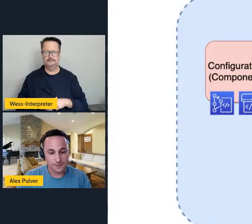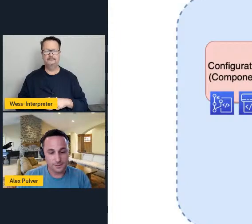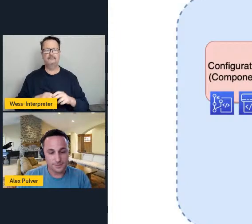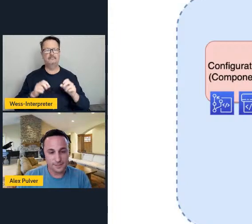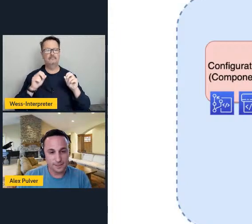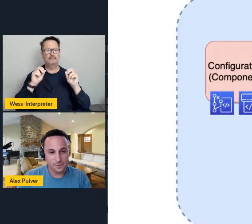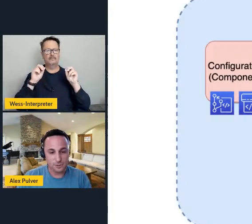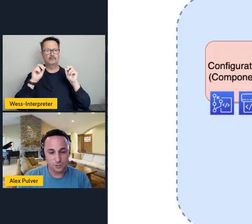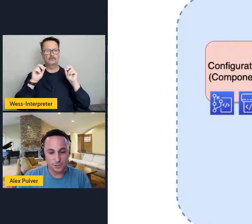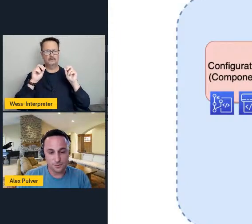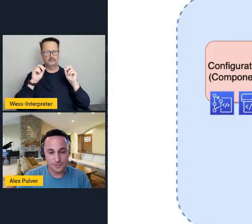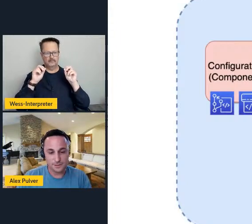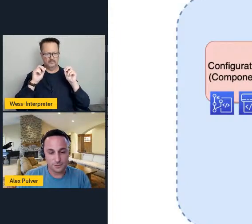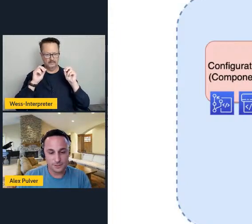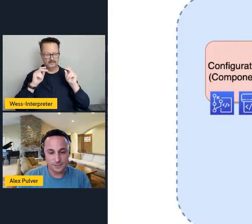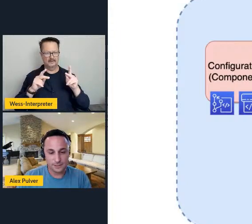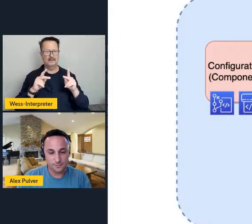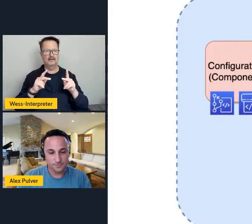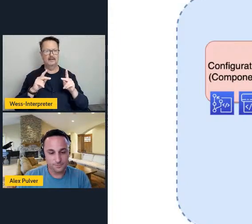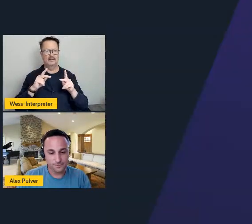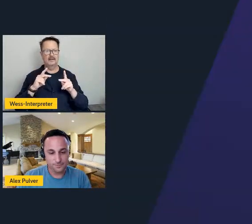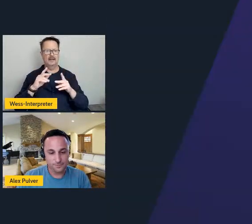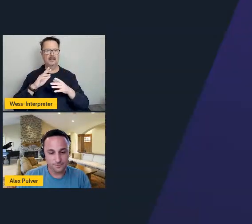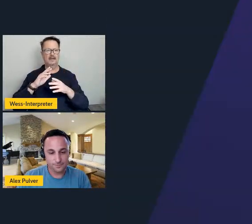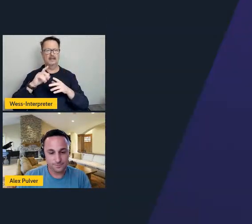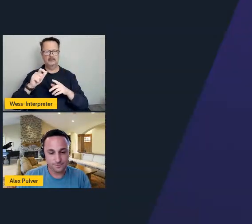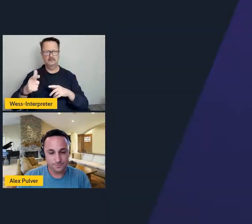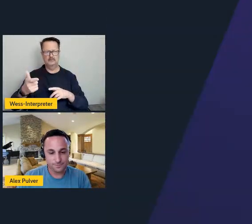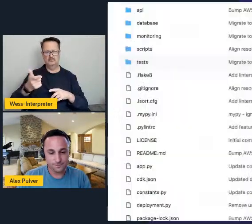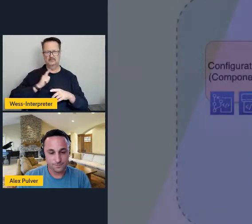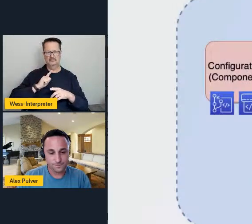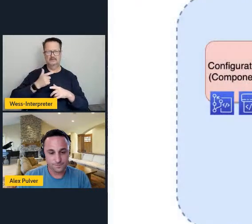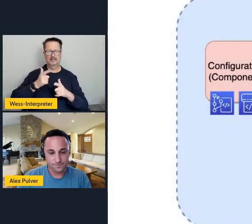Okay, and can I maybe share my screen instead?